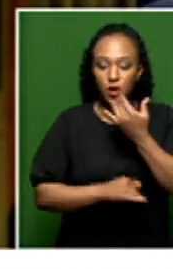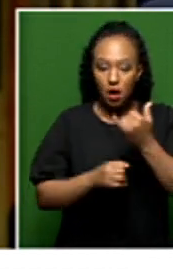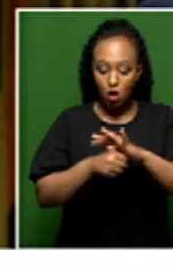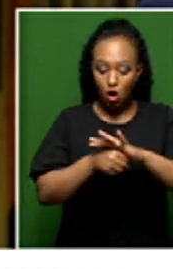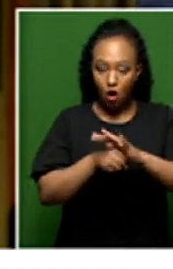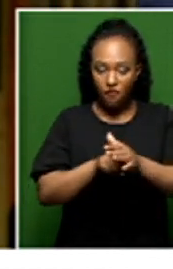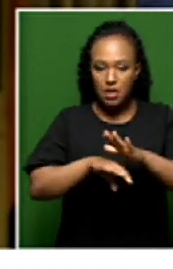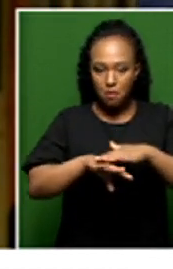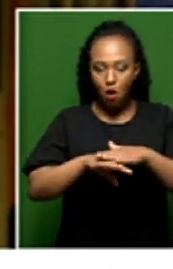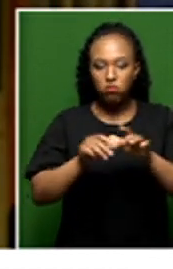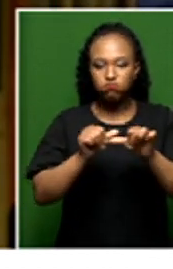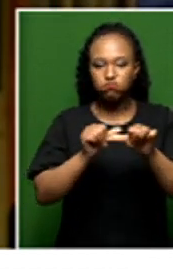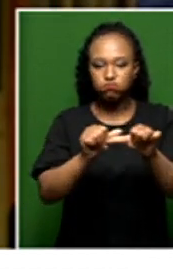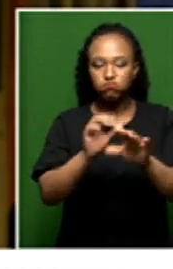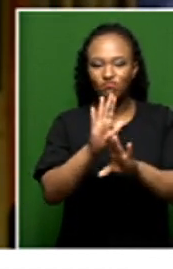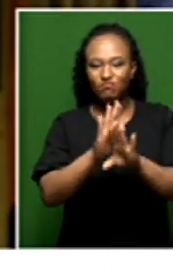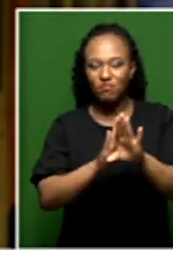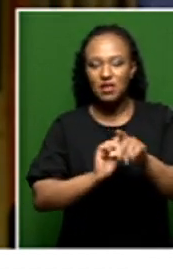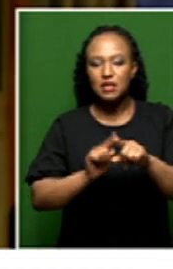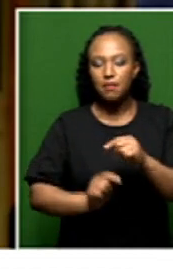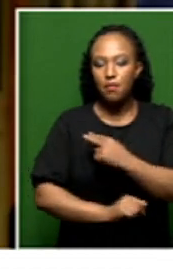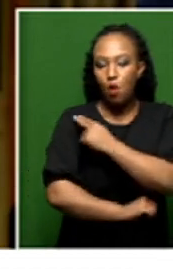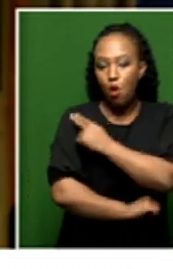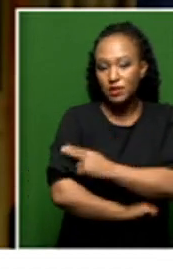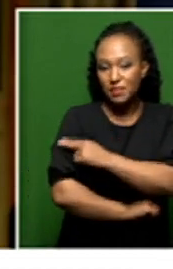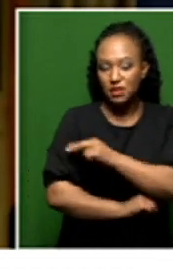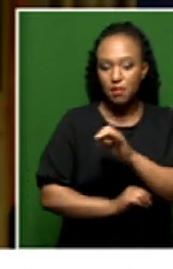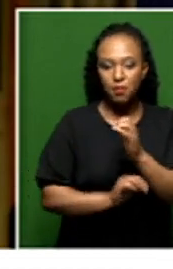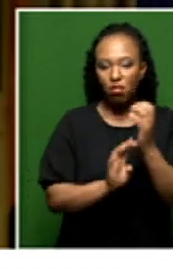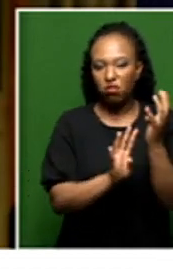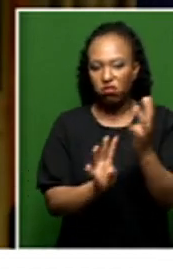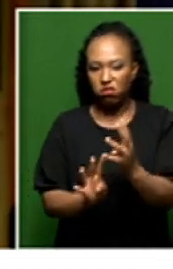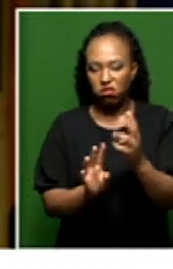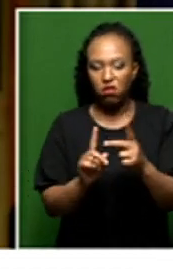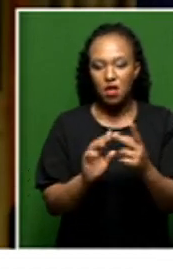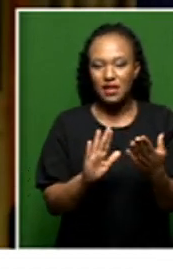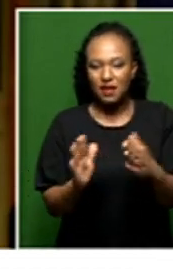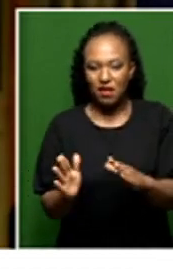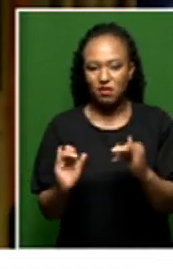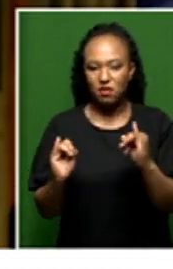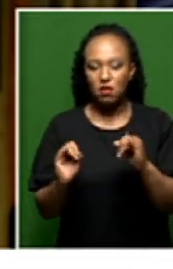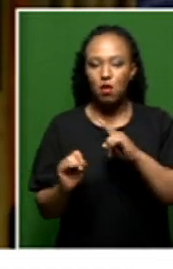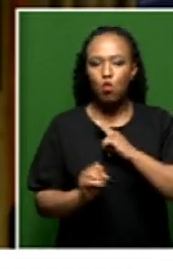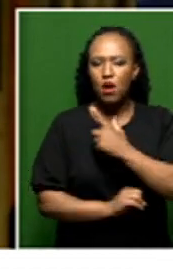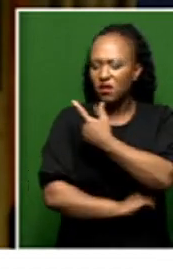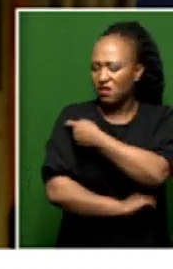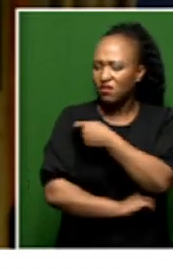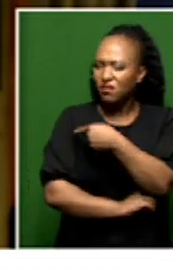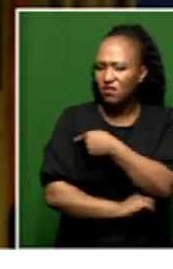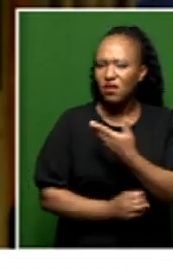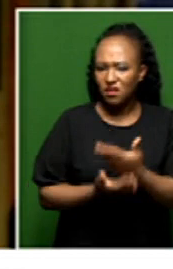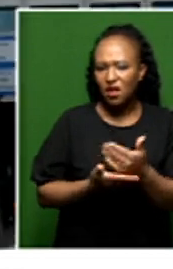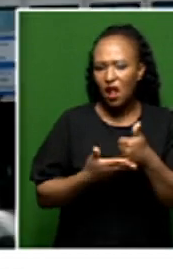pandemic, hospitalizations, and deaths. Tragically, at a time when we have vaccines that can provide